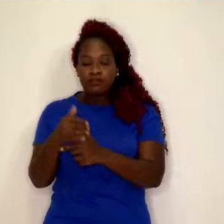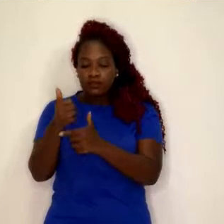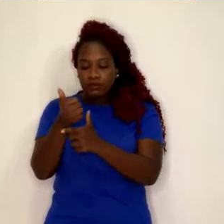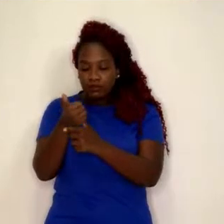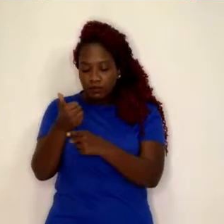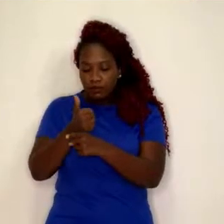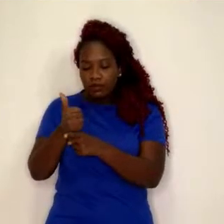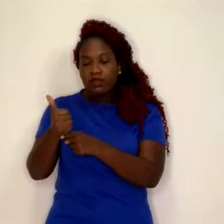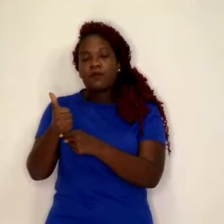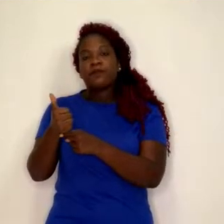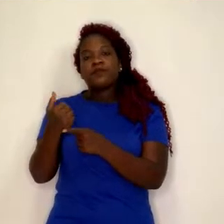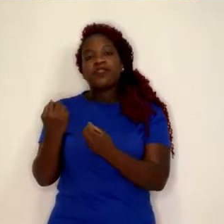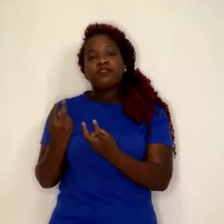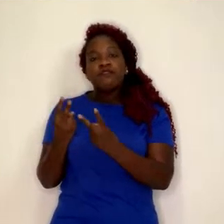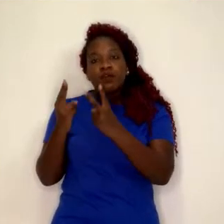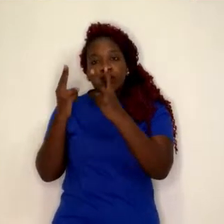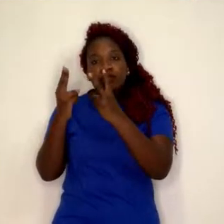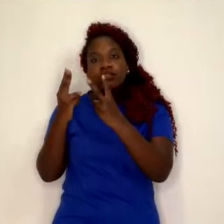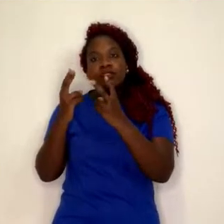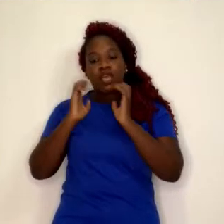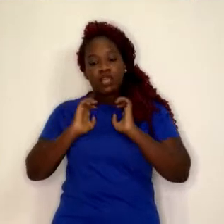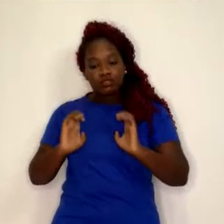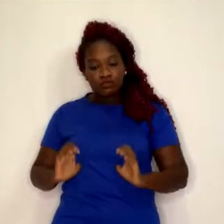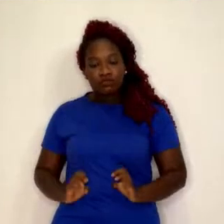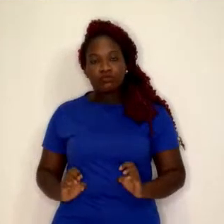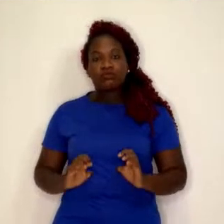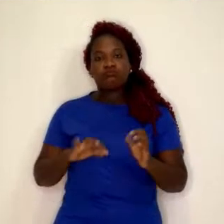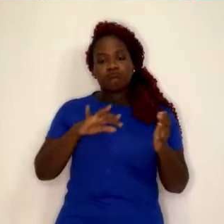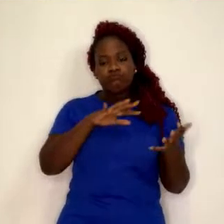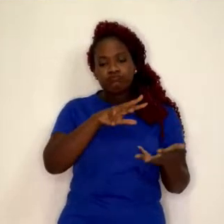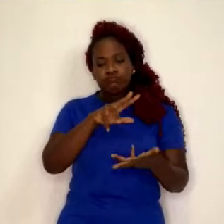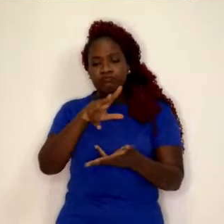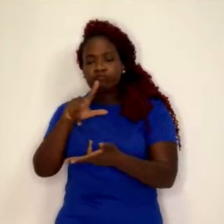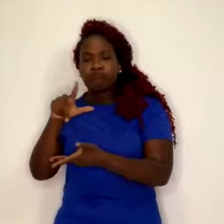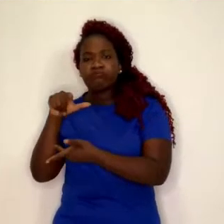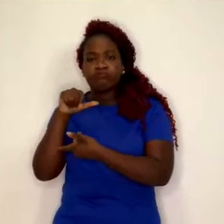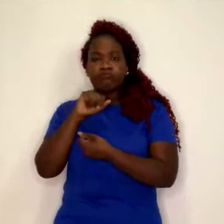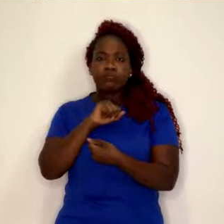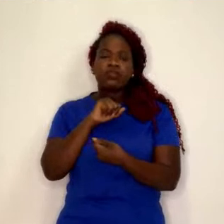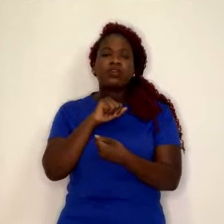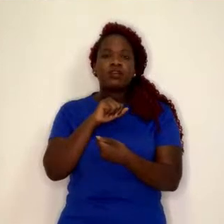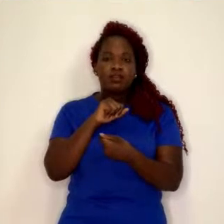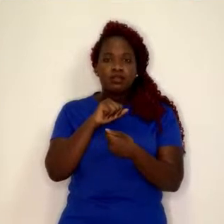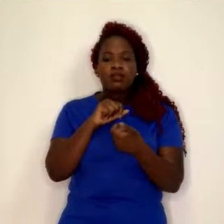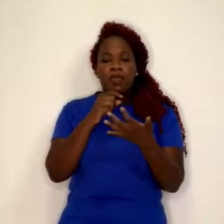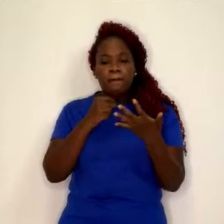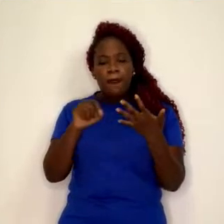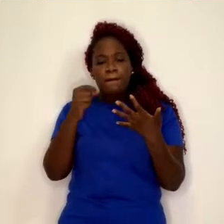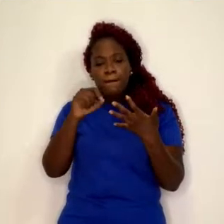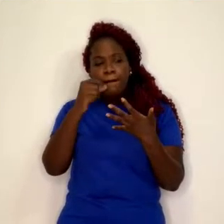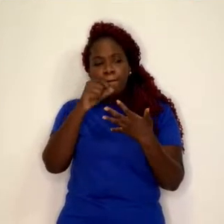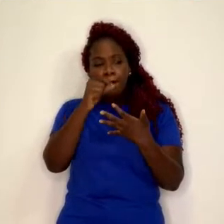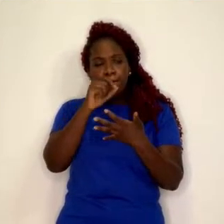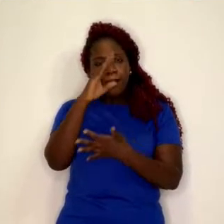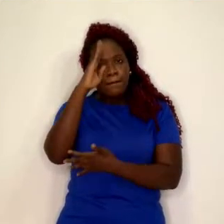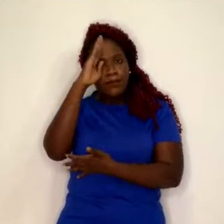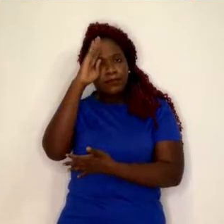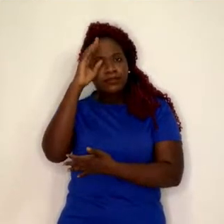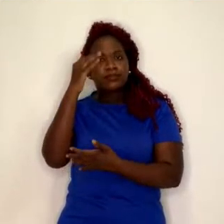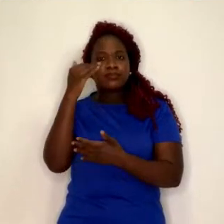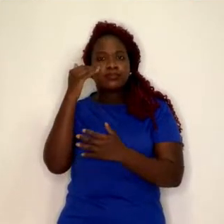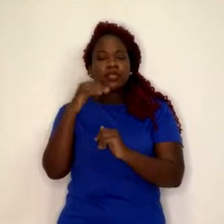morals, ethical and universal values that aggregate humanity and its